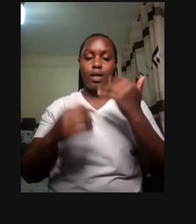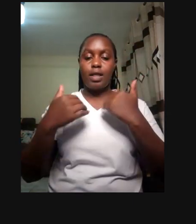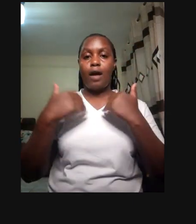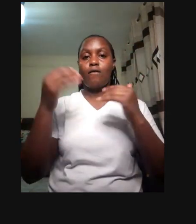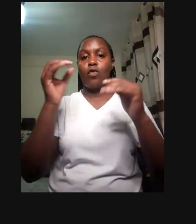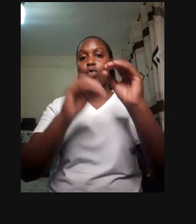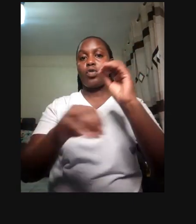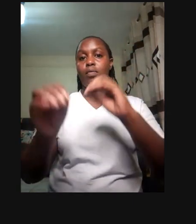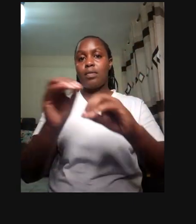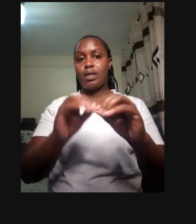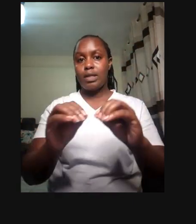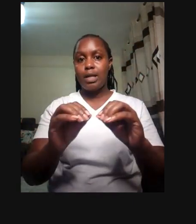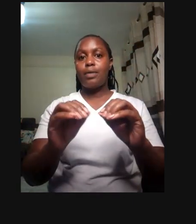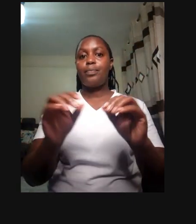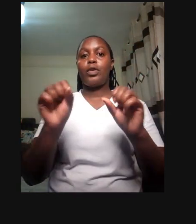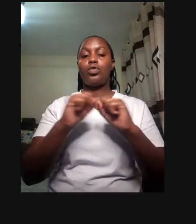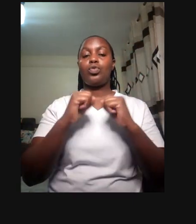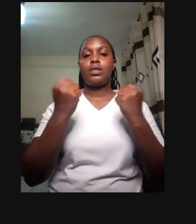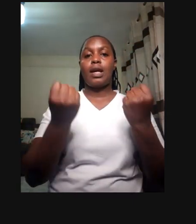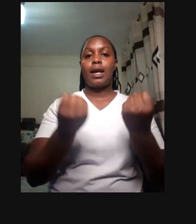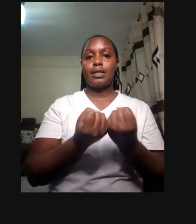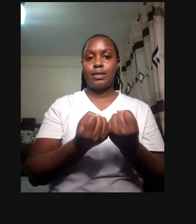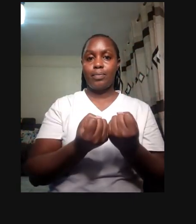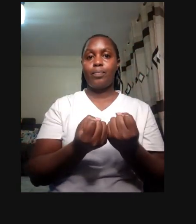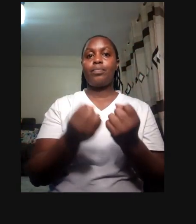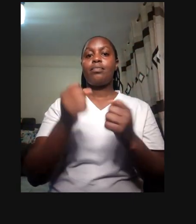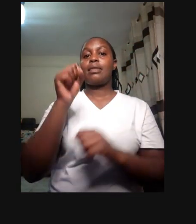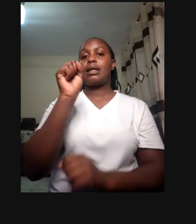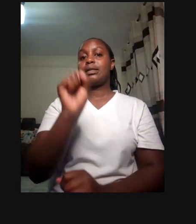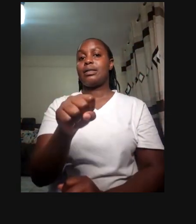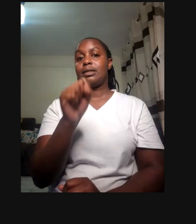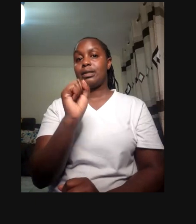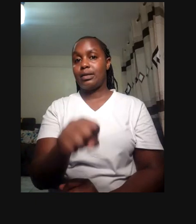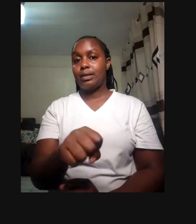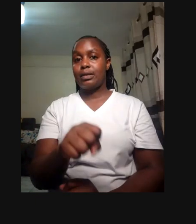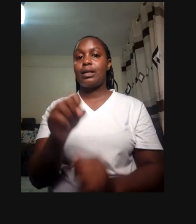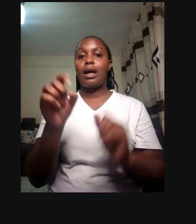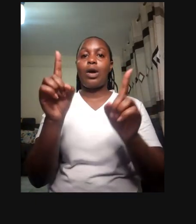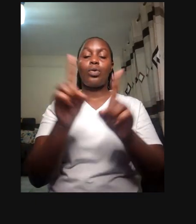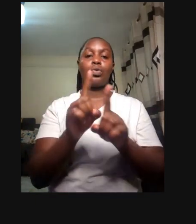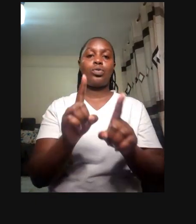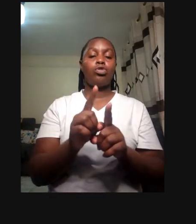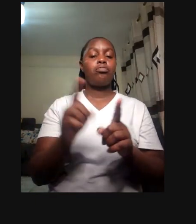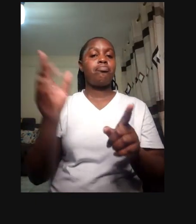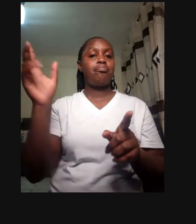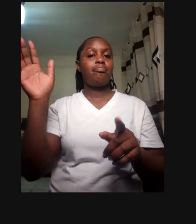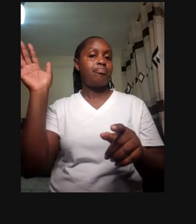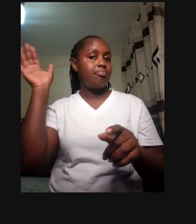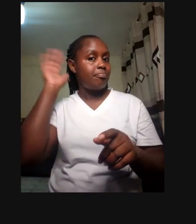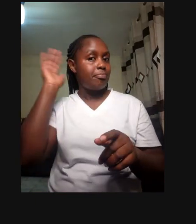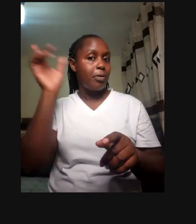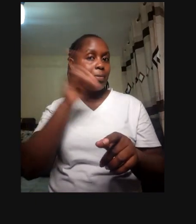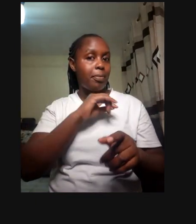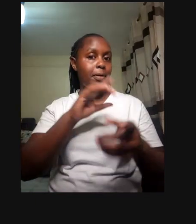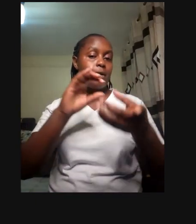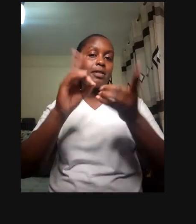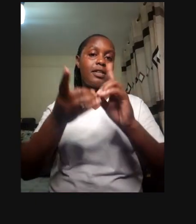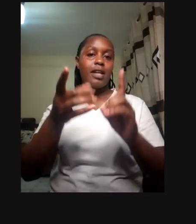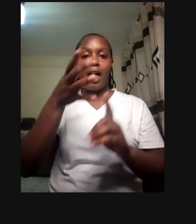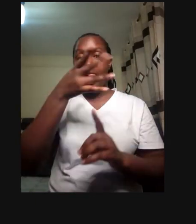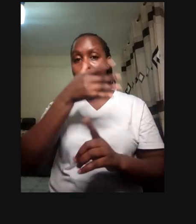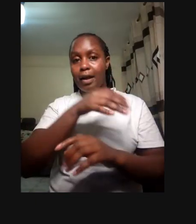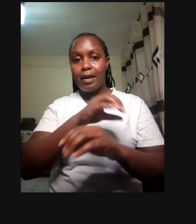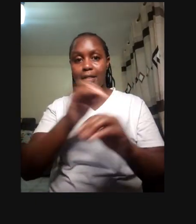the society. So, yes, yes, yes. And I have heard that data does not lie. The conversations are